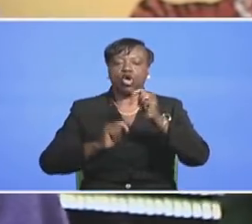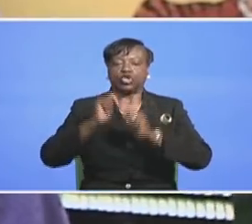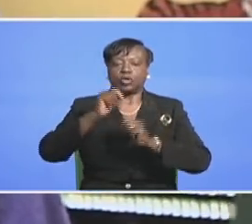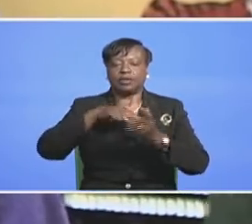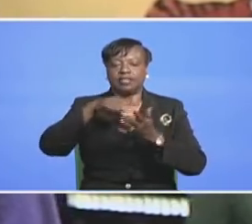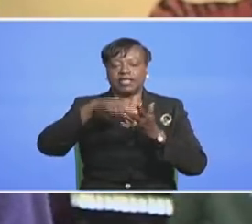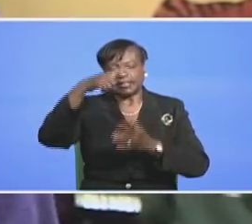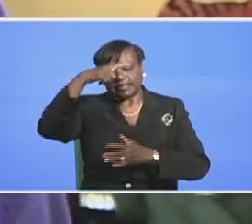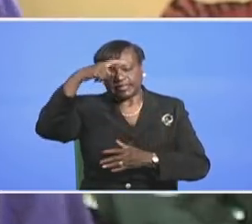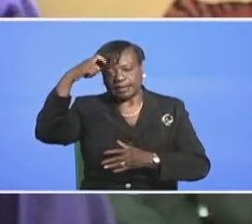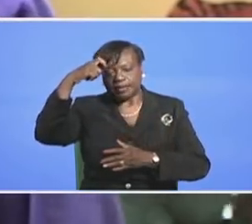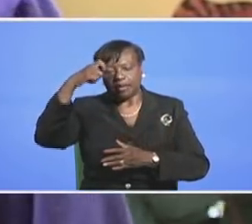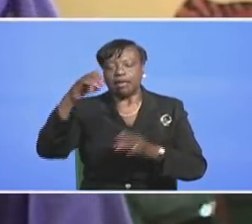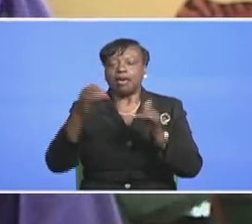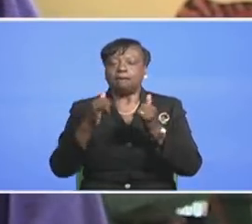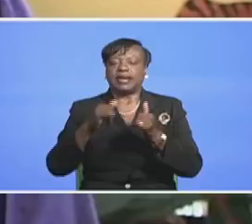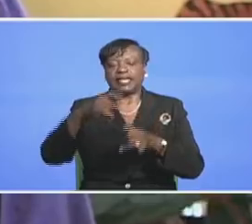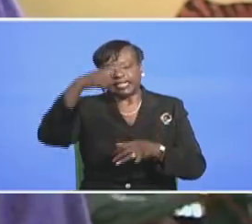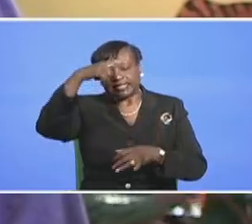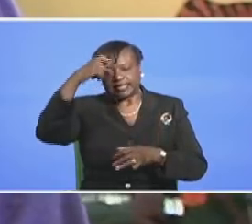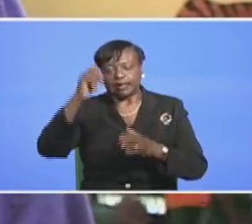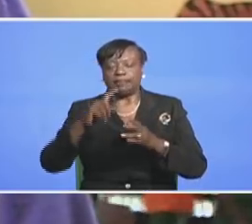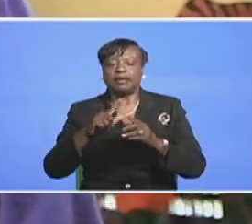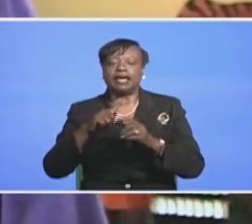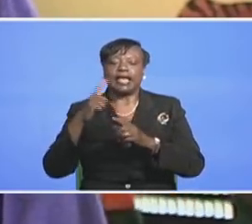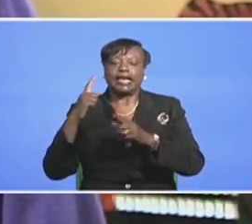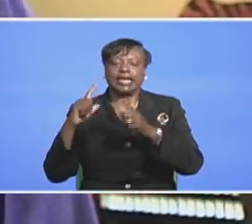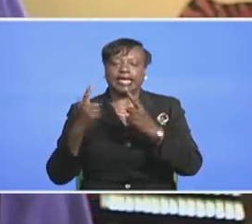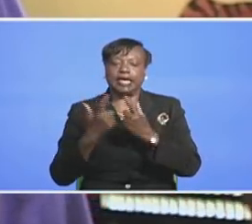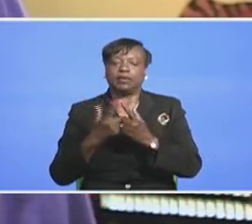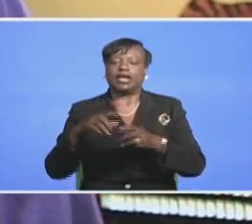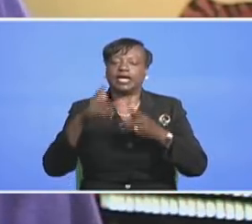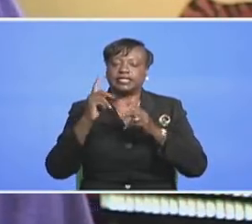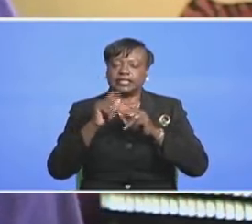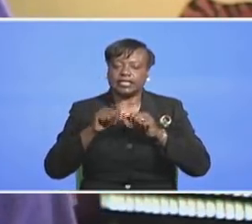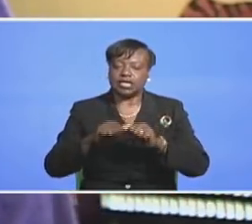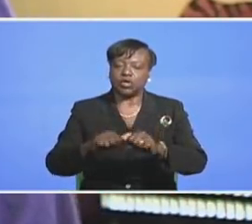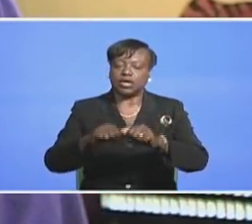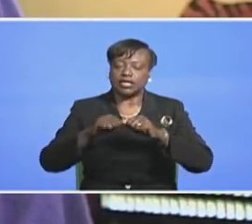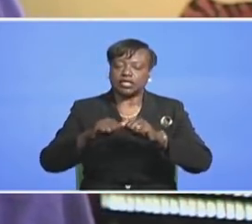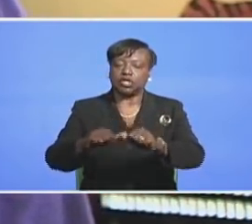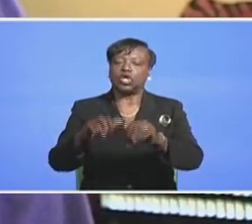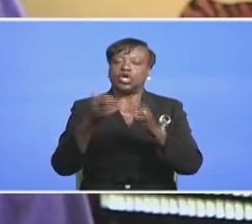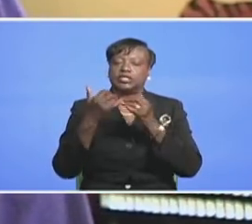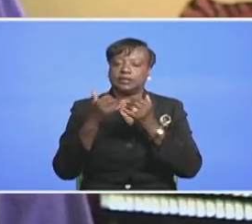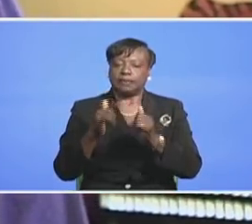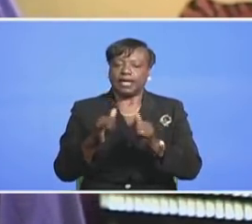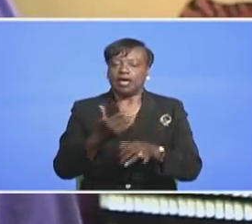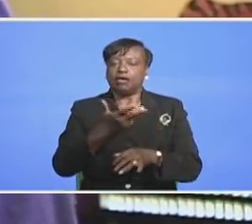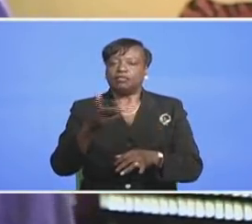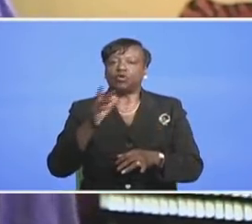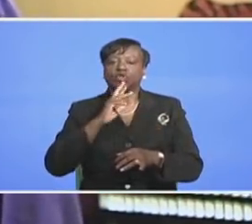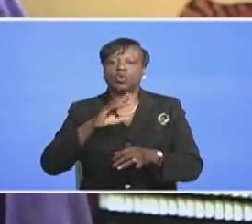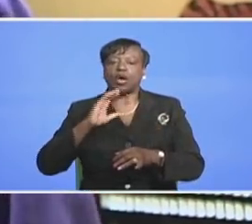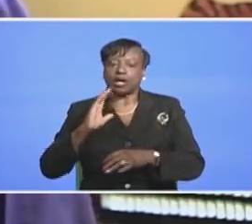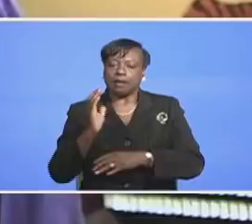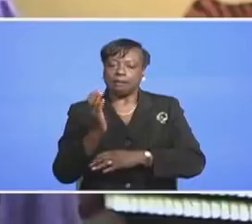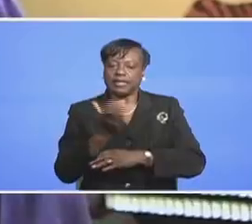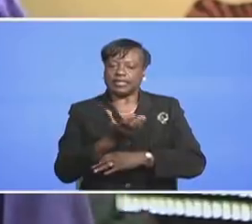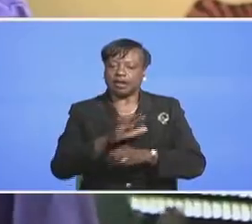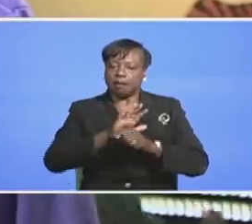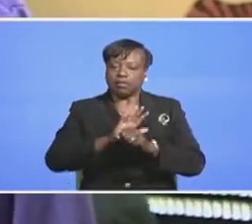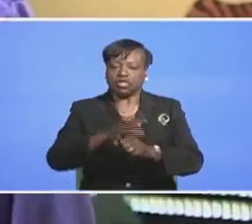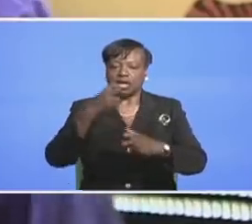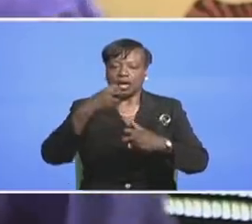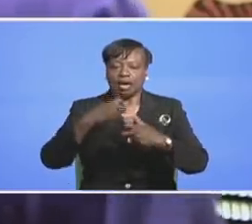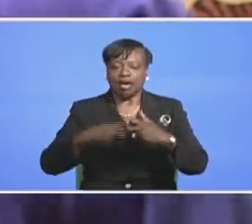and we're going to just keep playing and keep working. And those ones who are committed and coming to practice and pushing hard, those ones will be on